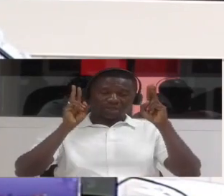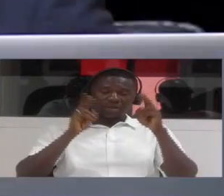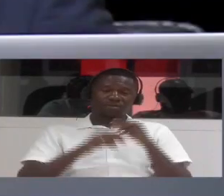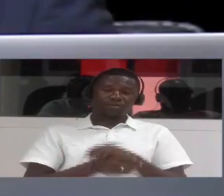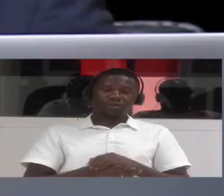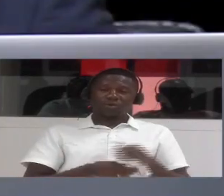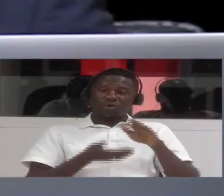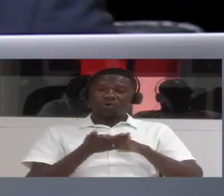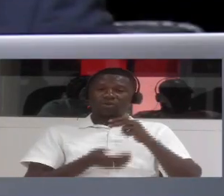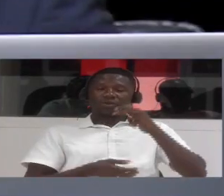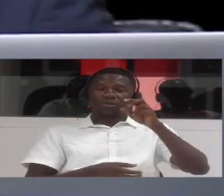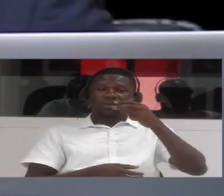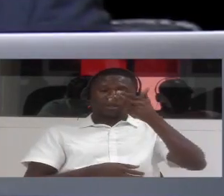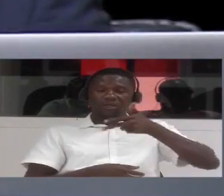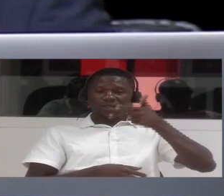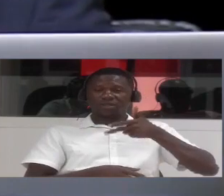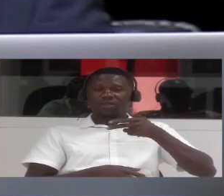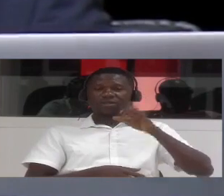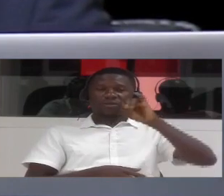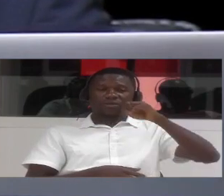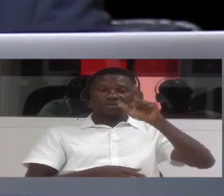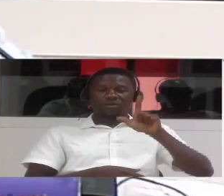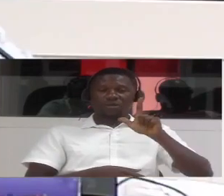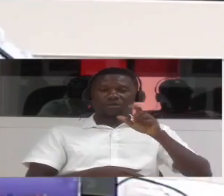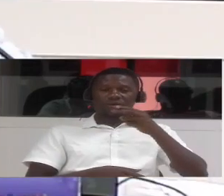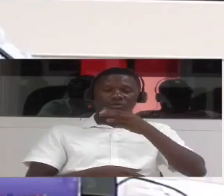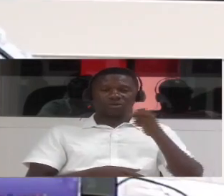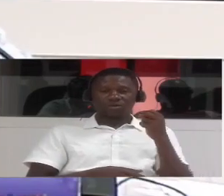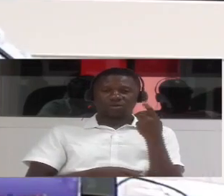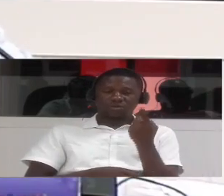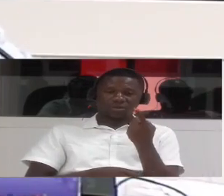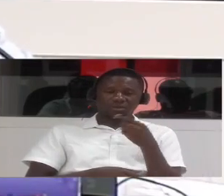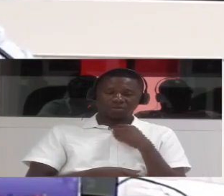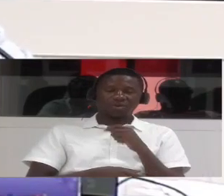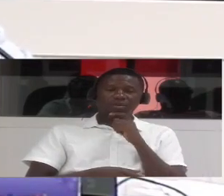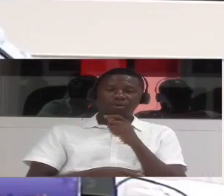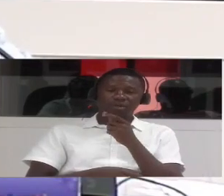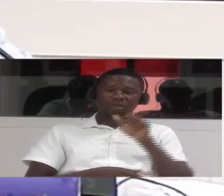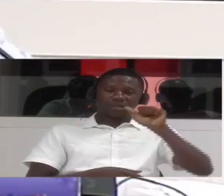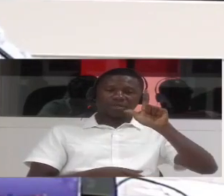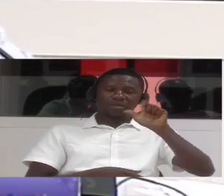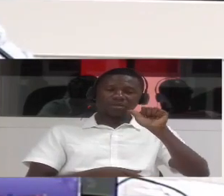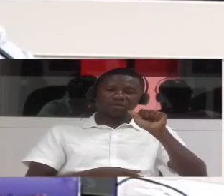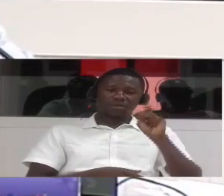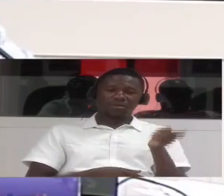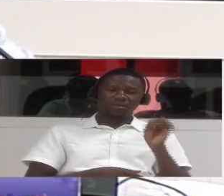July 2001? That was Alhaji Mbaye, also reporter for Independent.